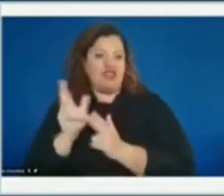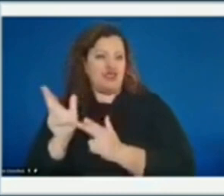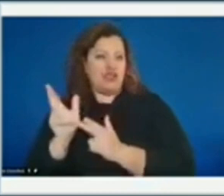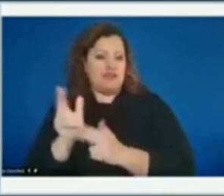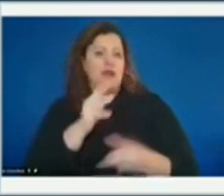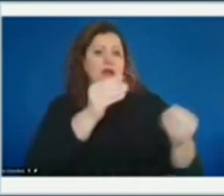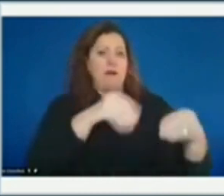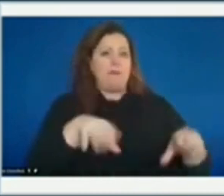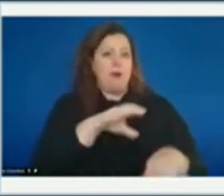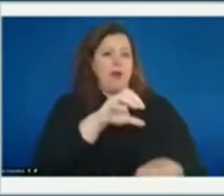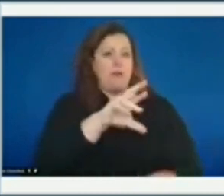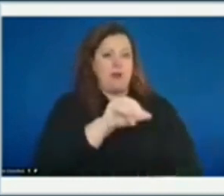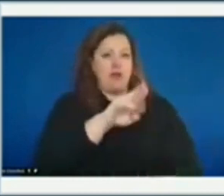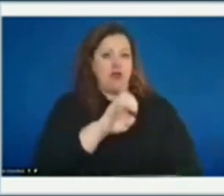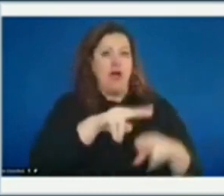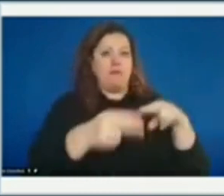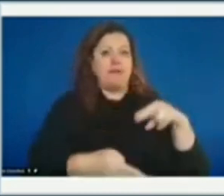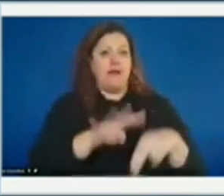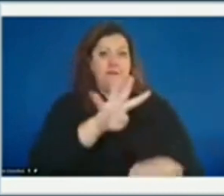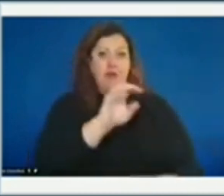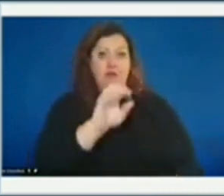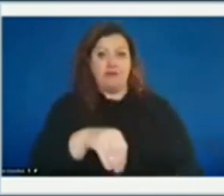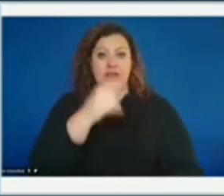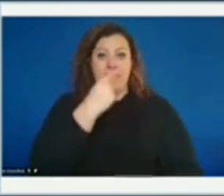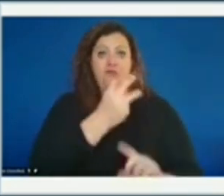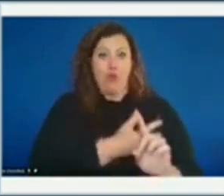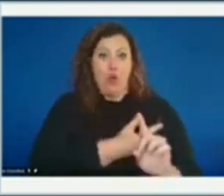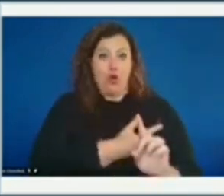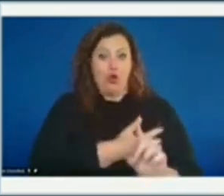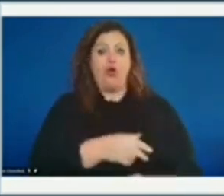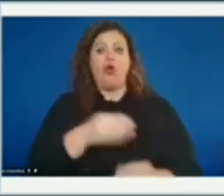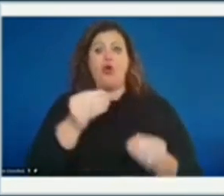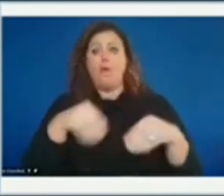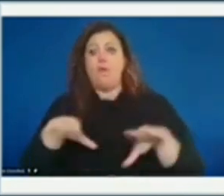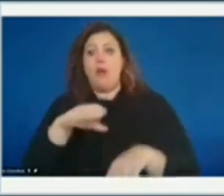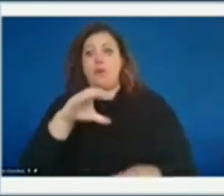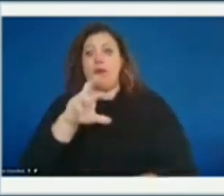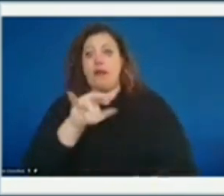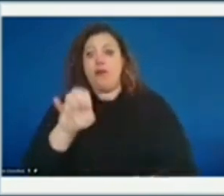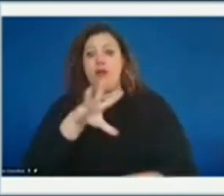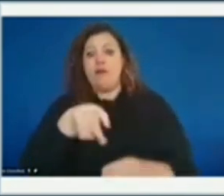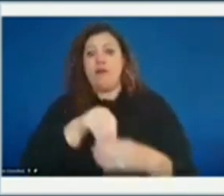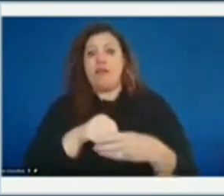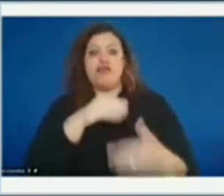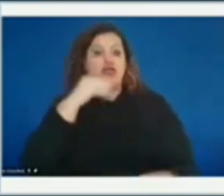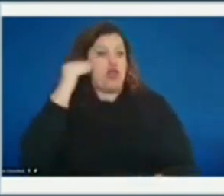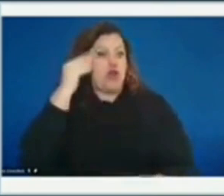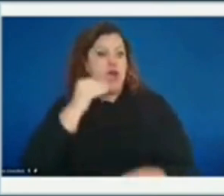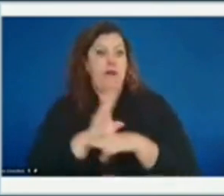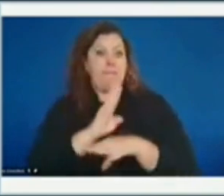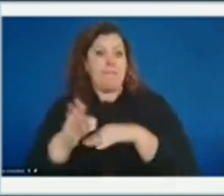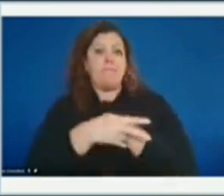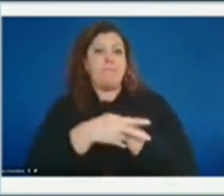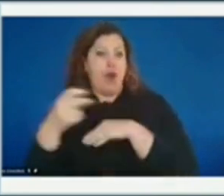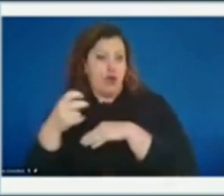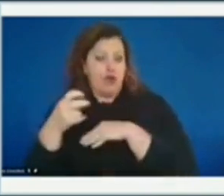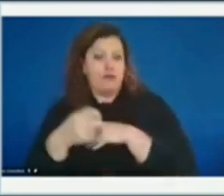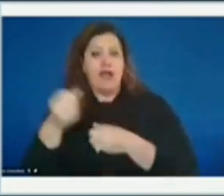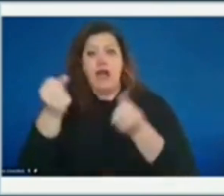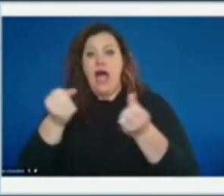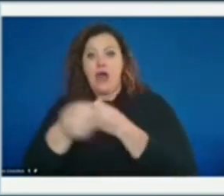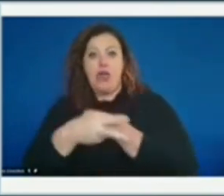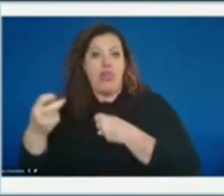crime is down 4% for the quarter. Property crime includes residential and commercial burglaries, auto thefts,